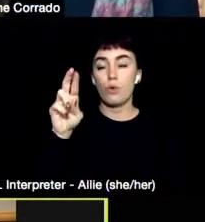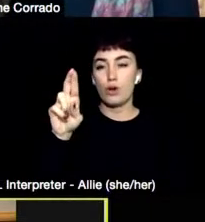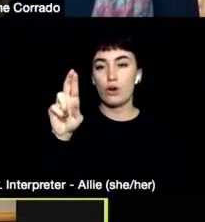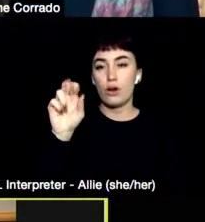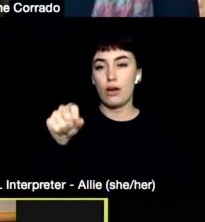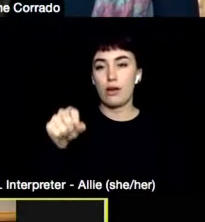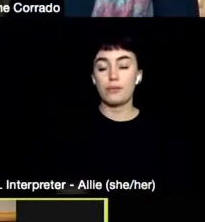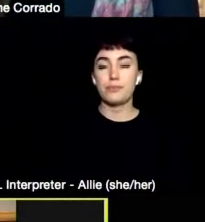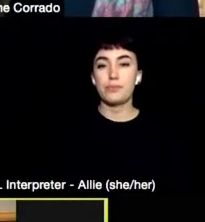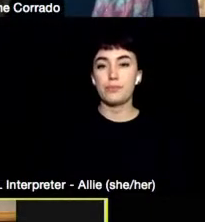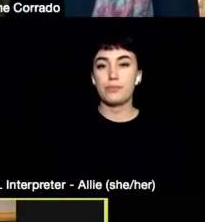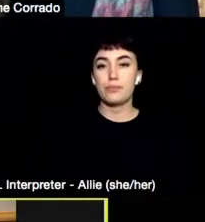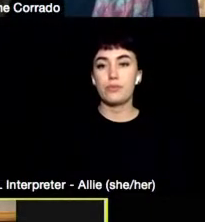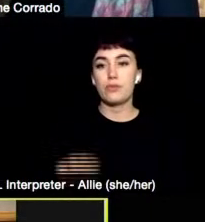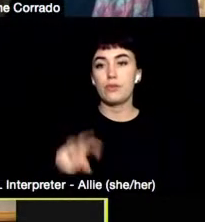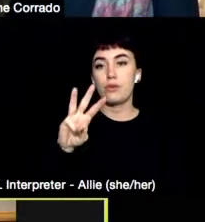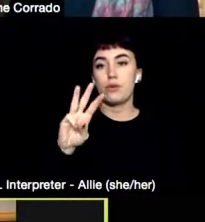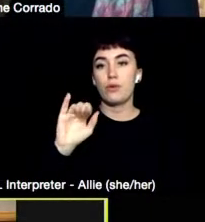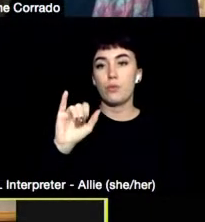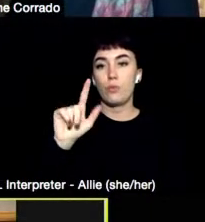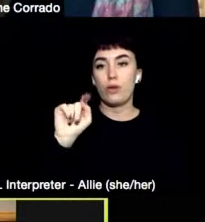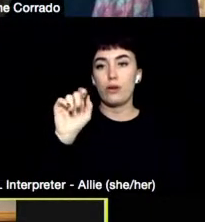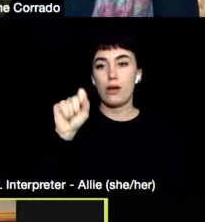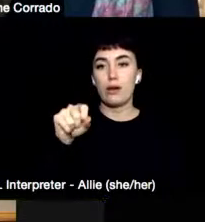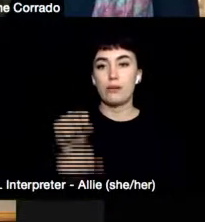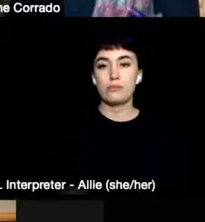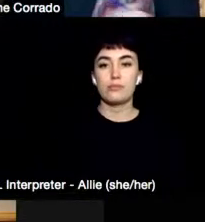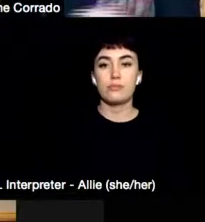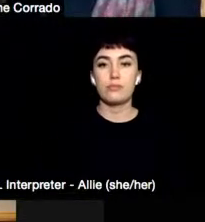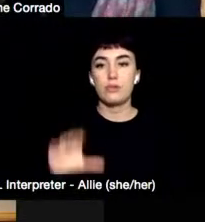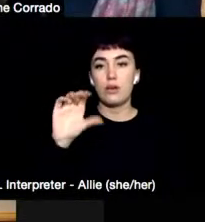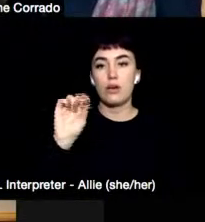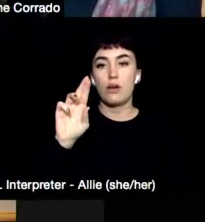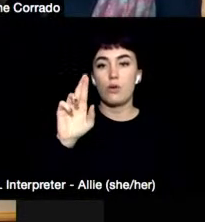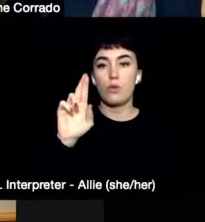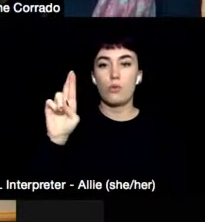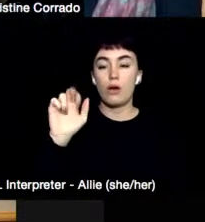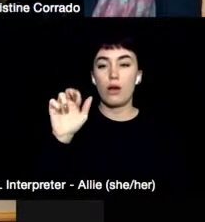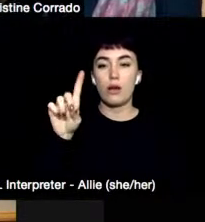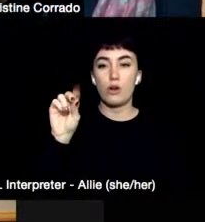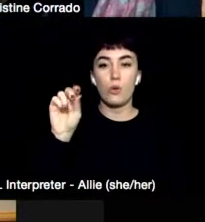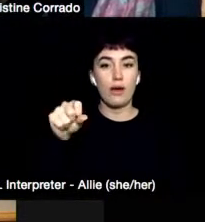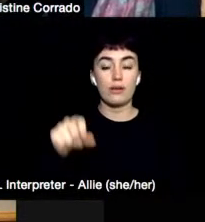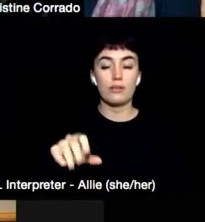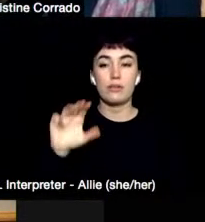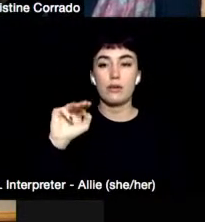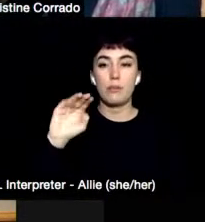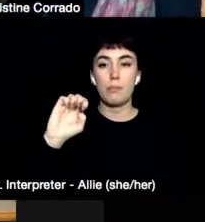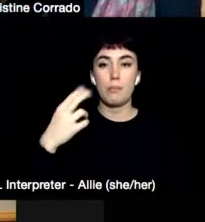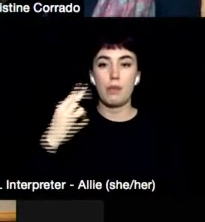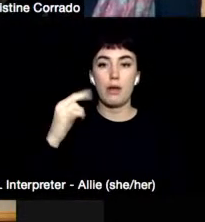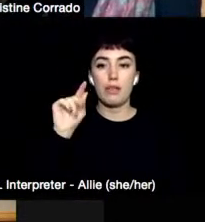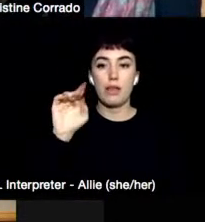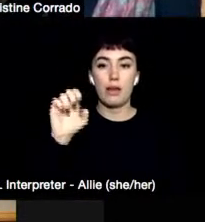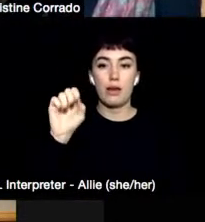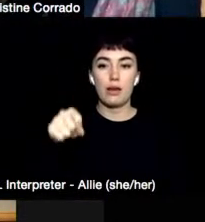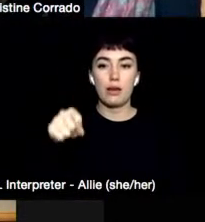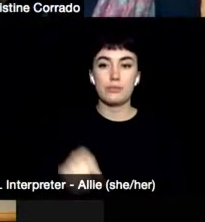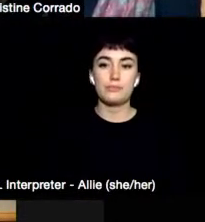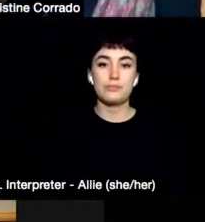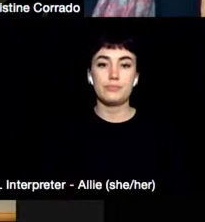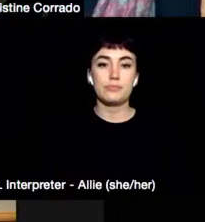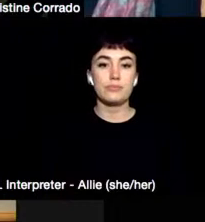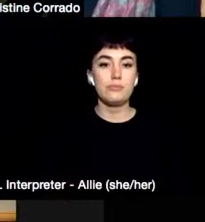Aye. Councilmember Wilt. Aye. Councilmember Corrado. Aye. Supervisor Mealy. Aye.